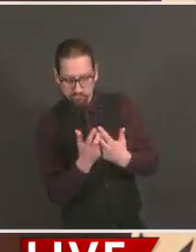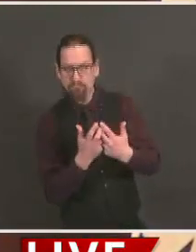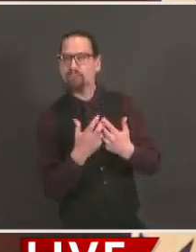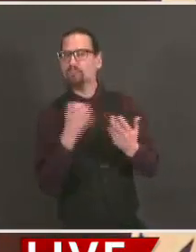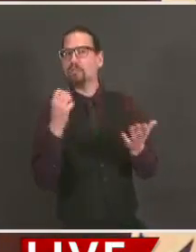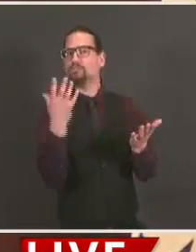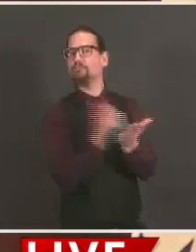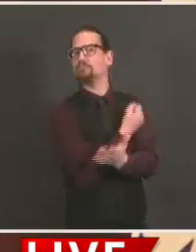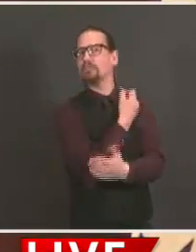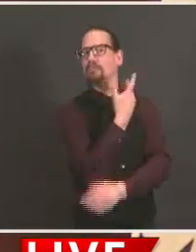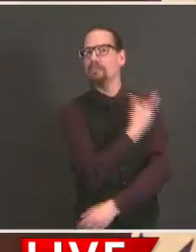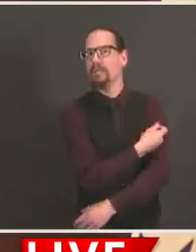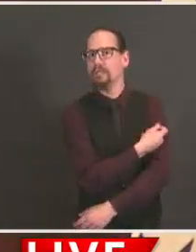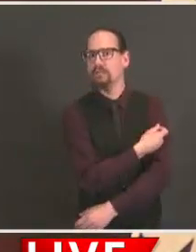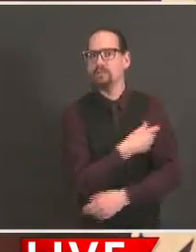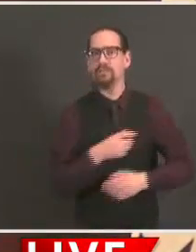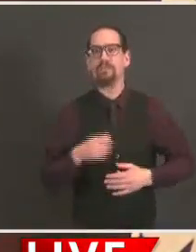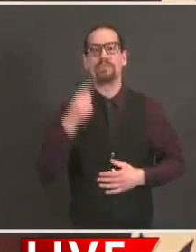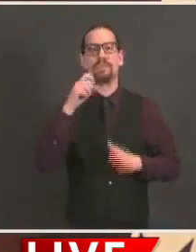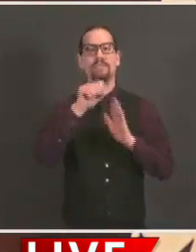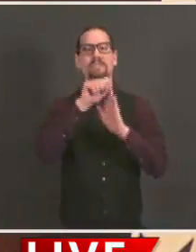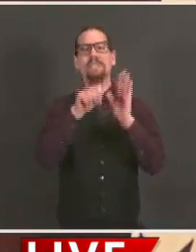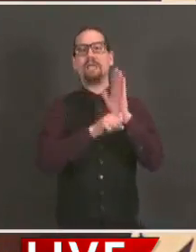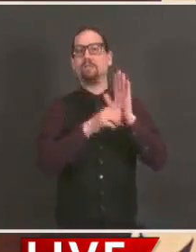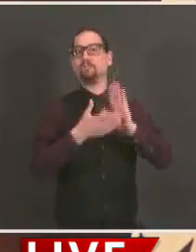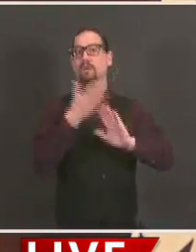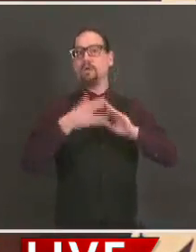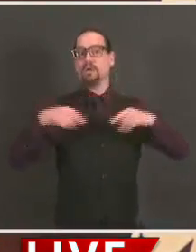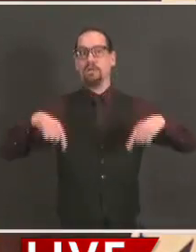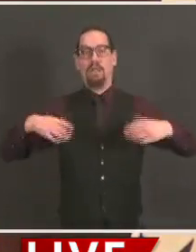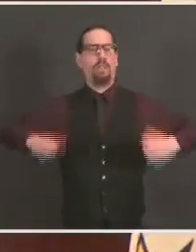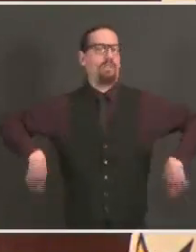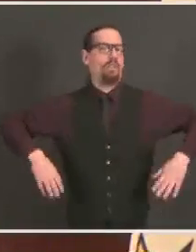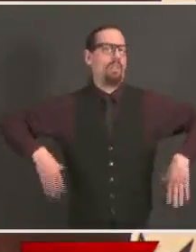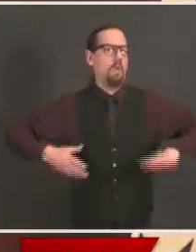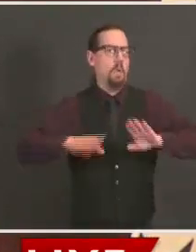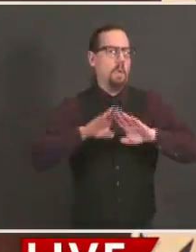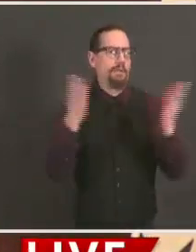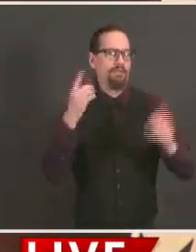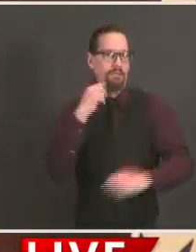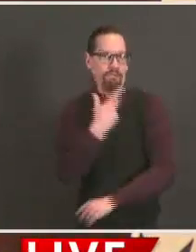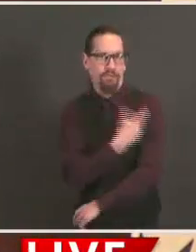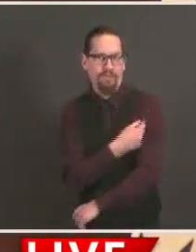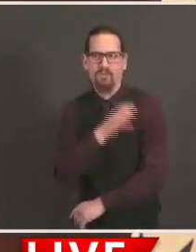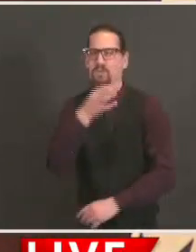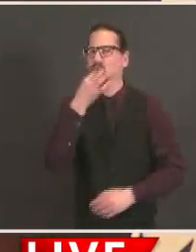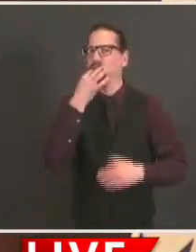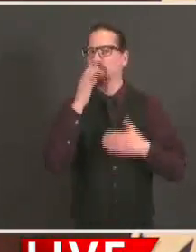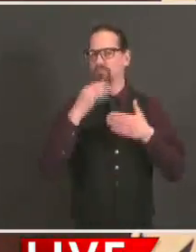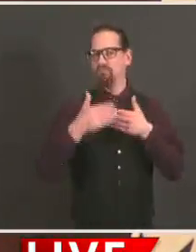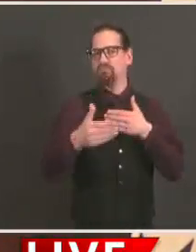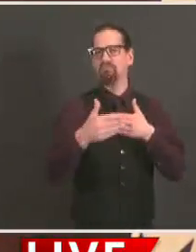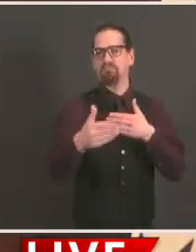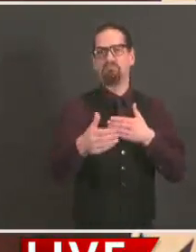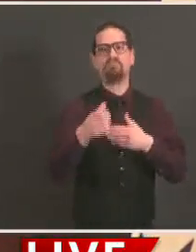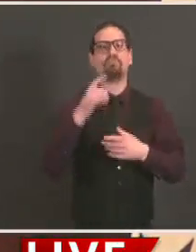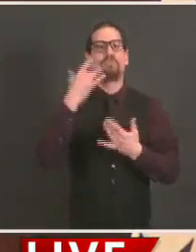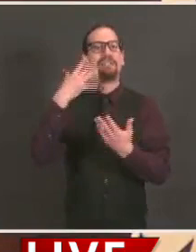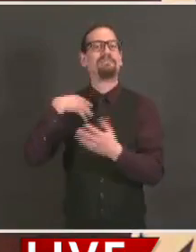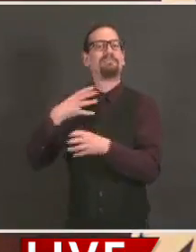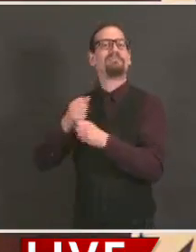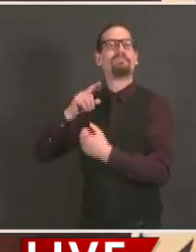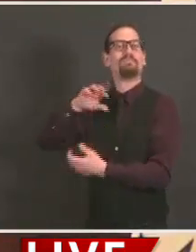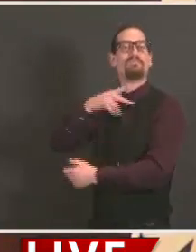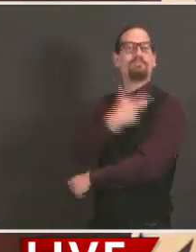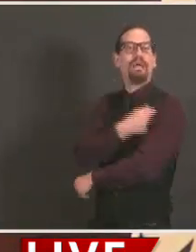Again, those are more of the mass vaccination clinics. And as we get more doses, enough to really feed the